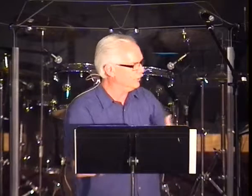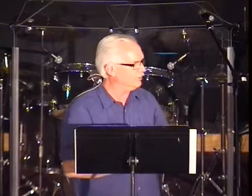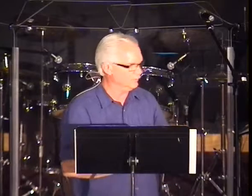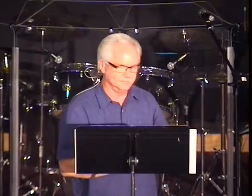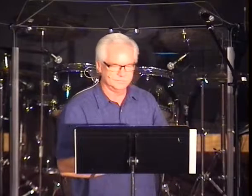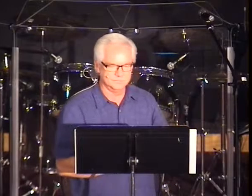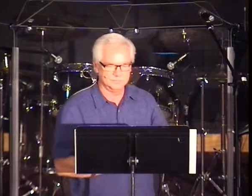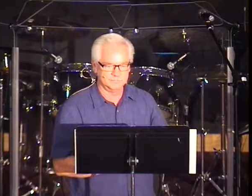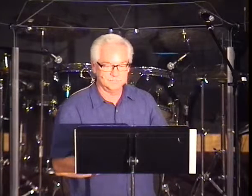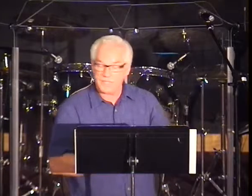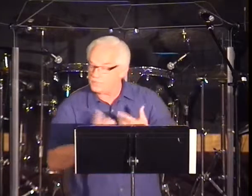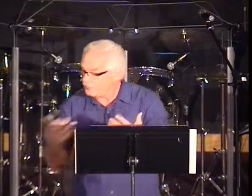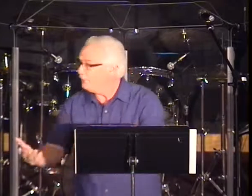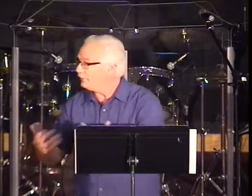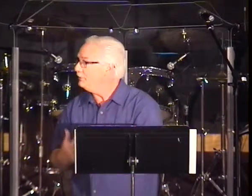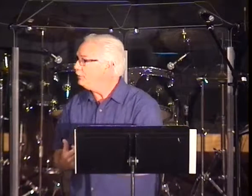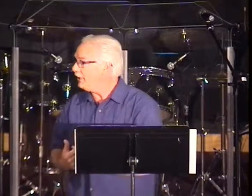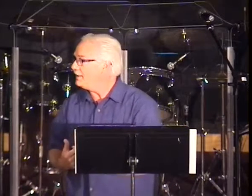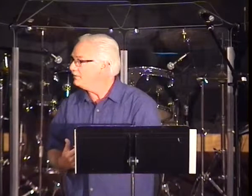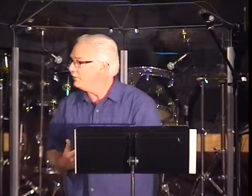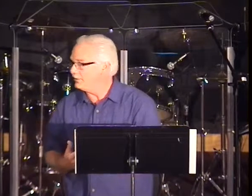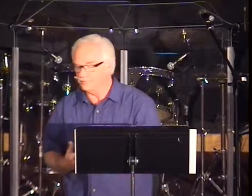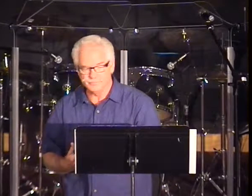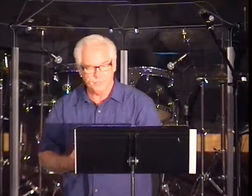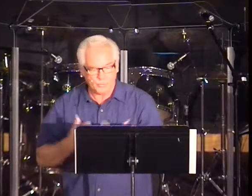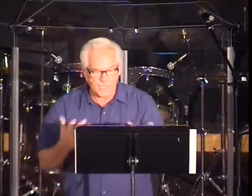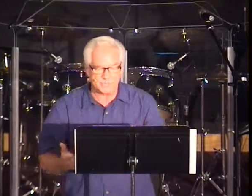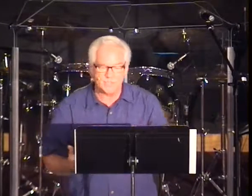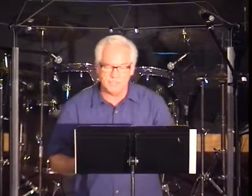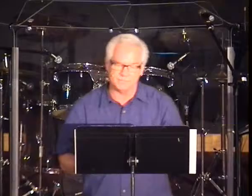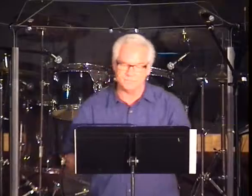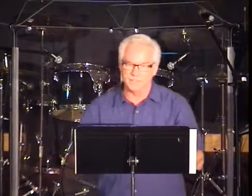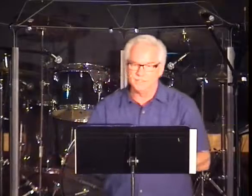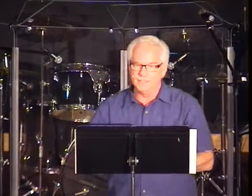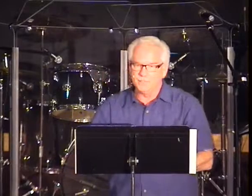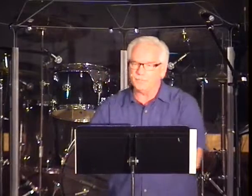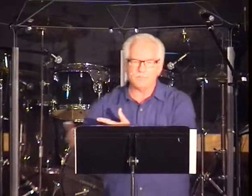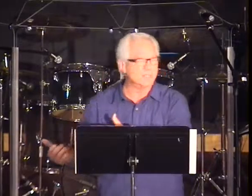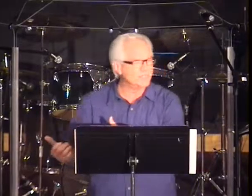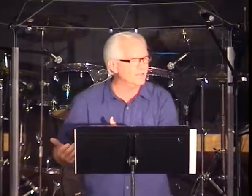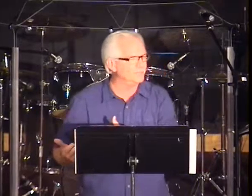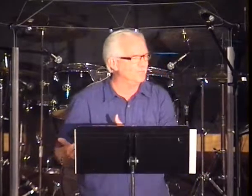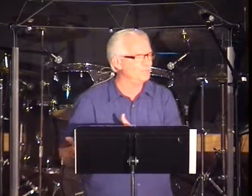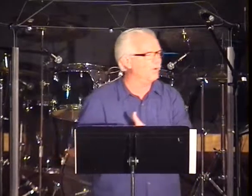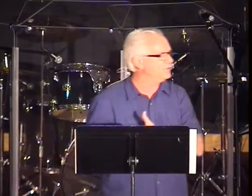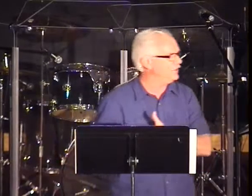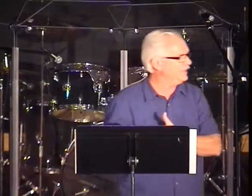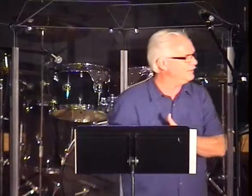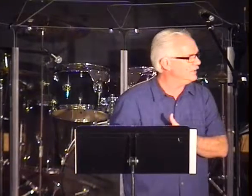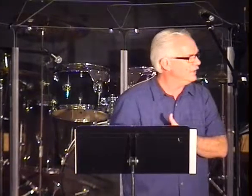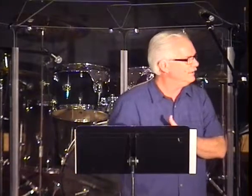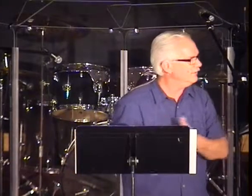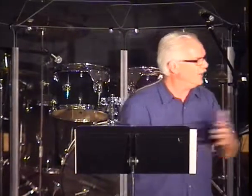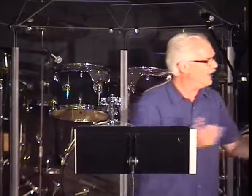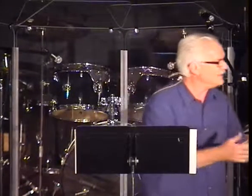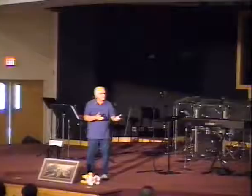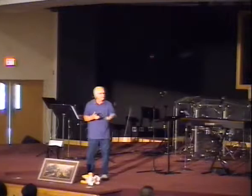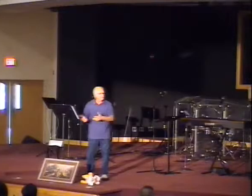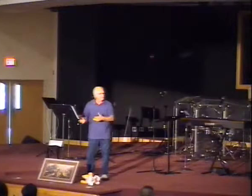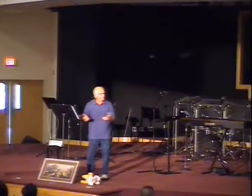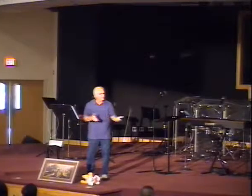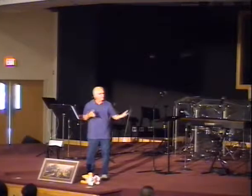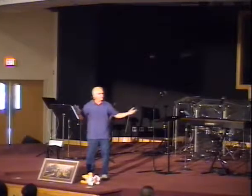for you. That is if we're in communication with Him and we're asking Him. Remember it says there in the first part of James, you